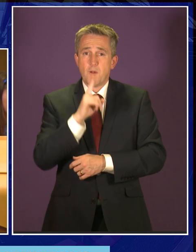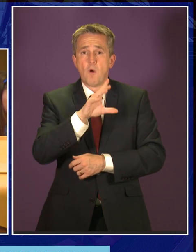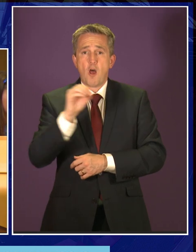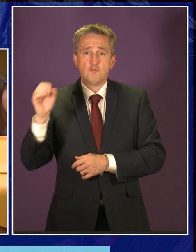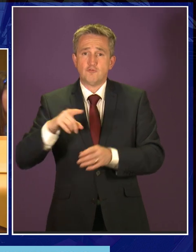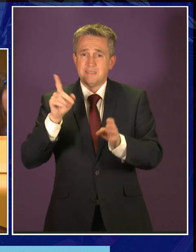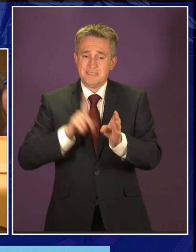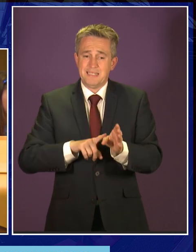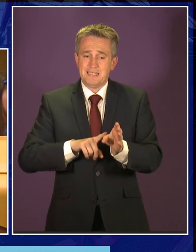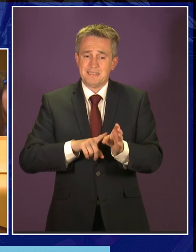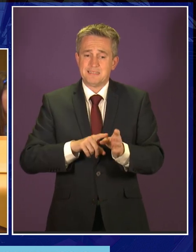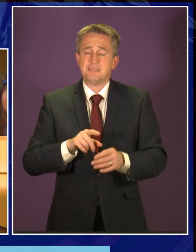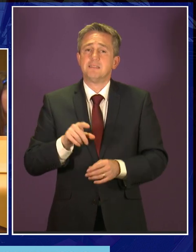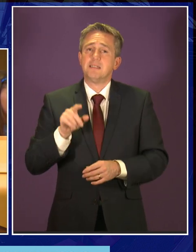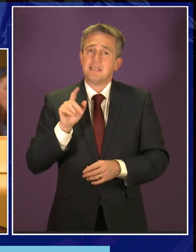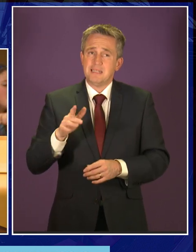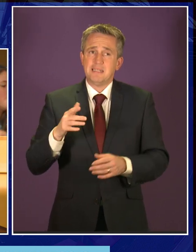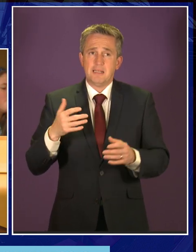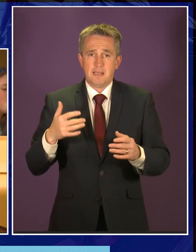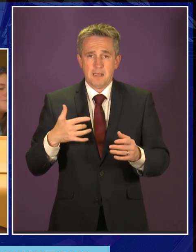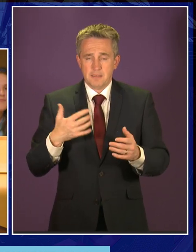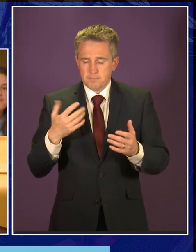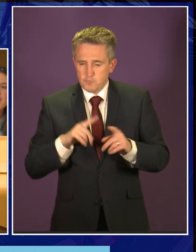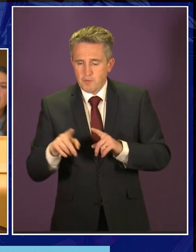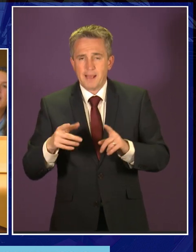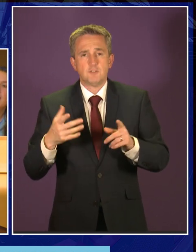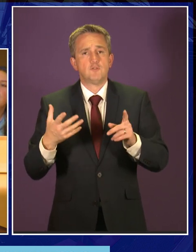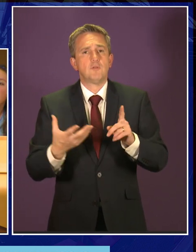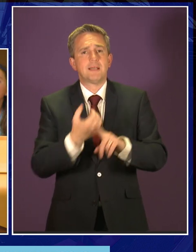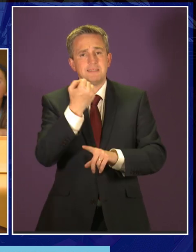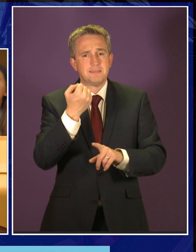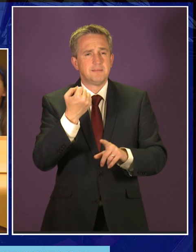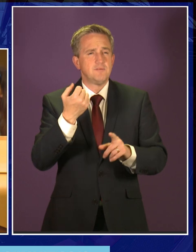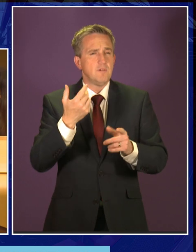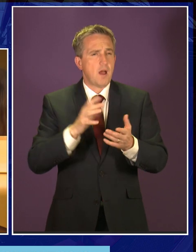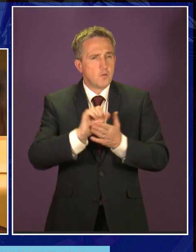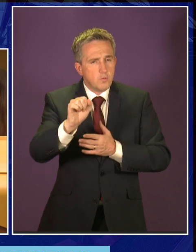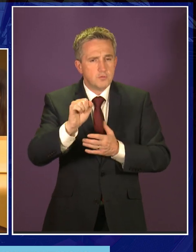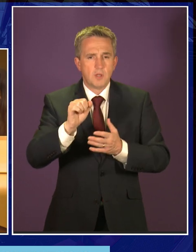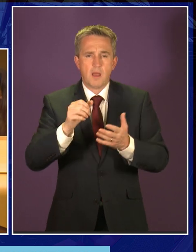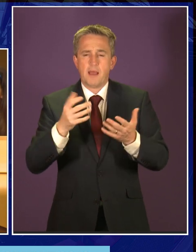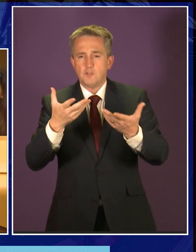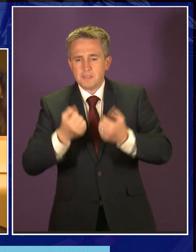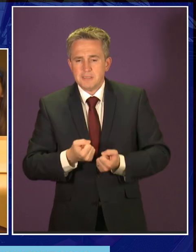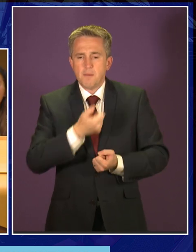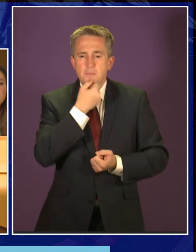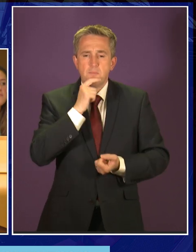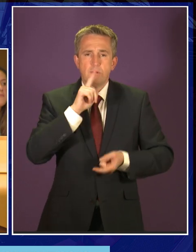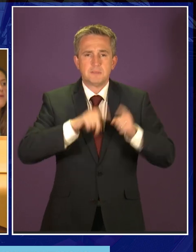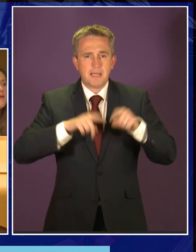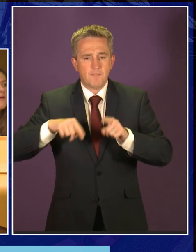year, a man who lived and strived for human understanding, appreciation, and acceptance of our diversity as a people.